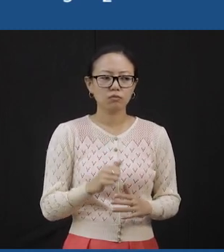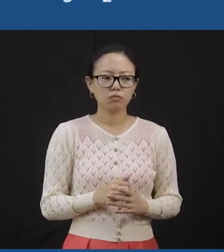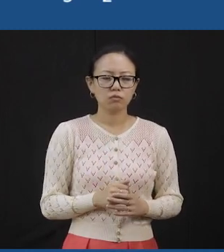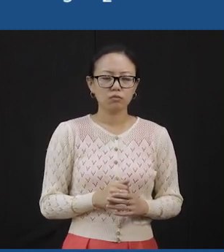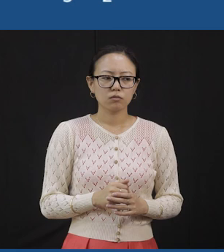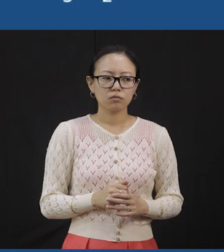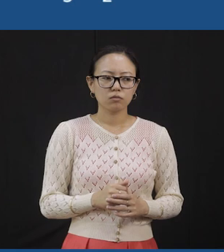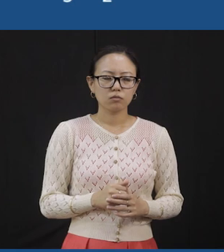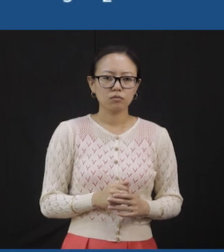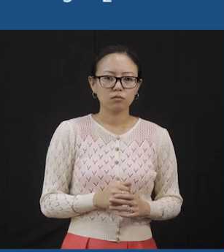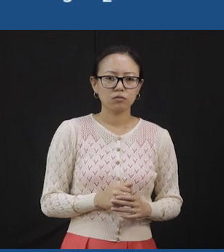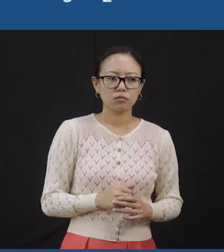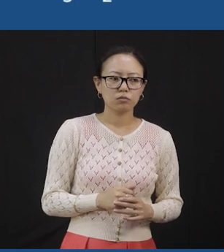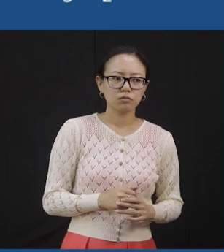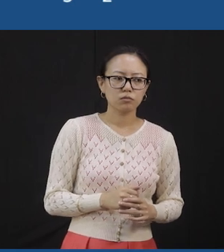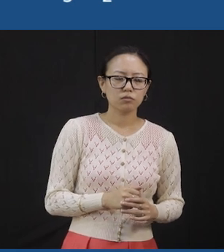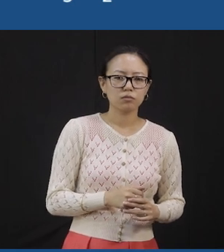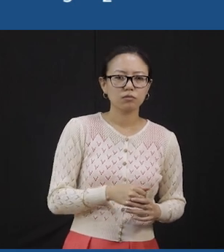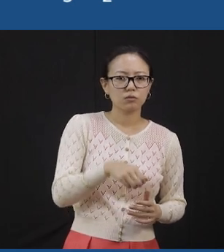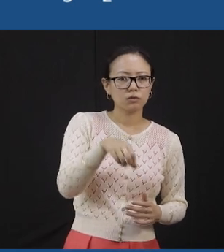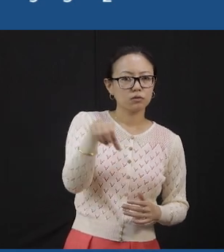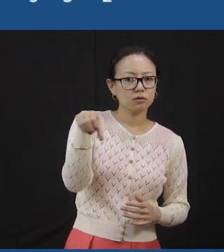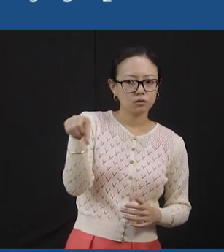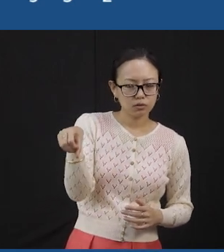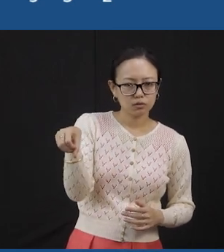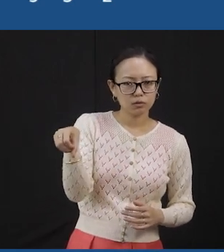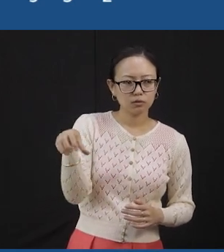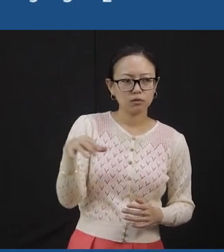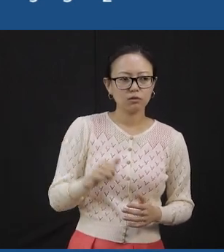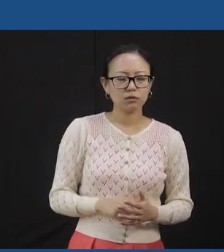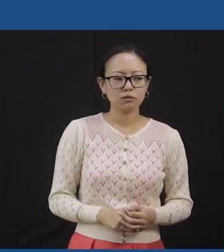8 plus 1 is 9.